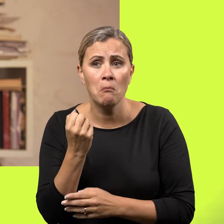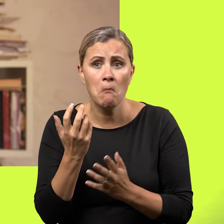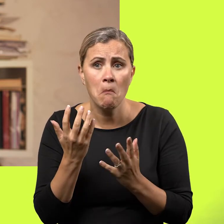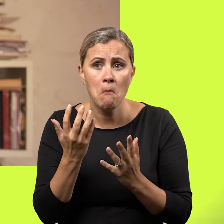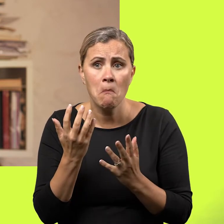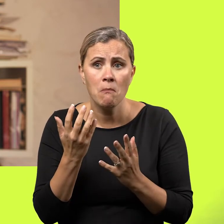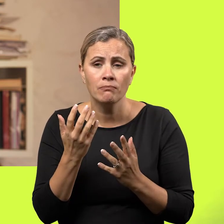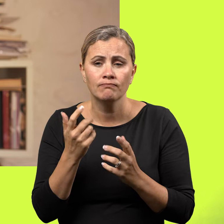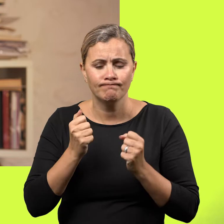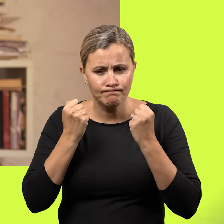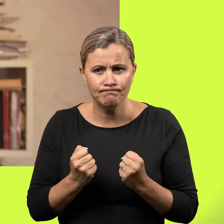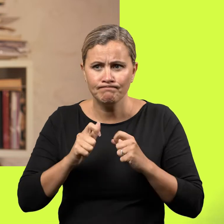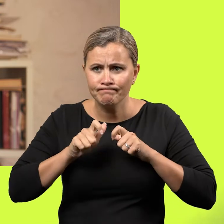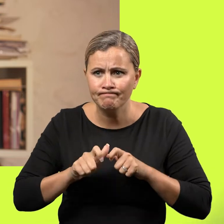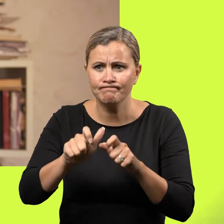There's